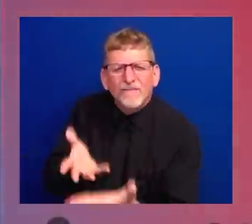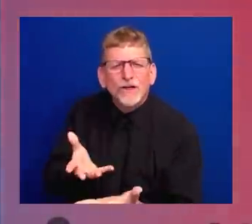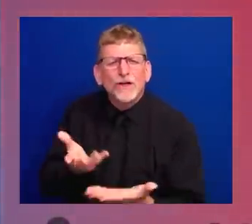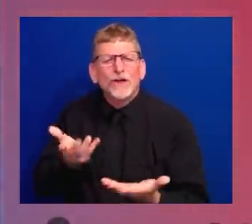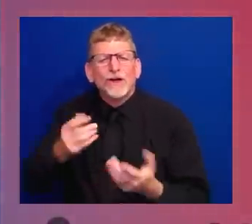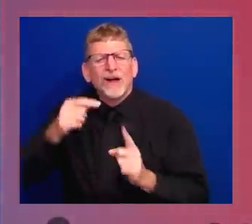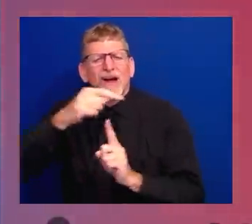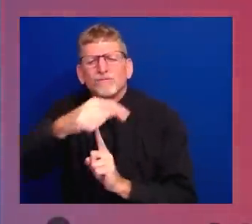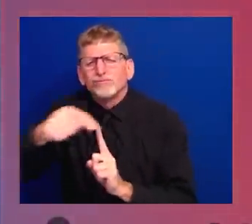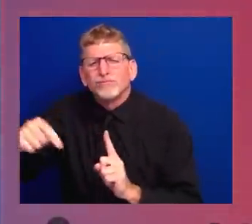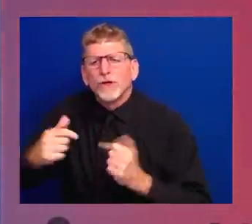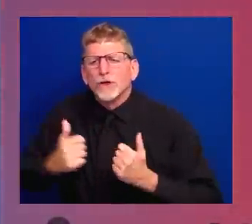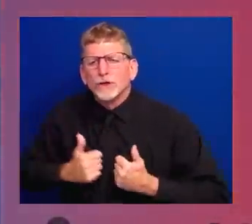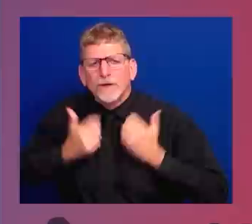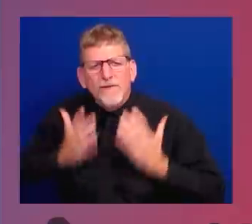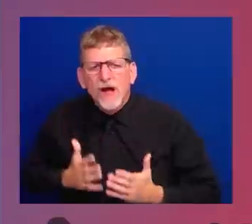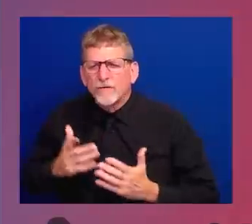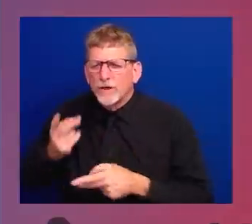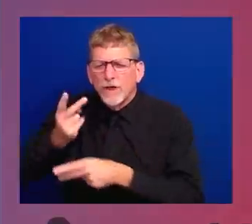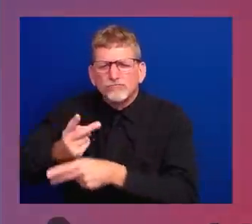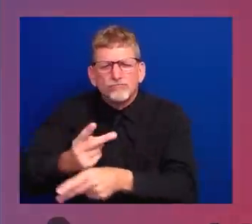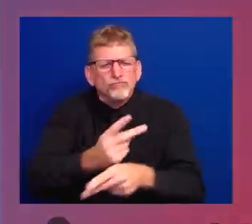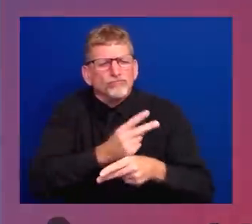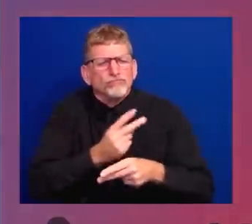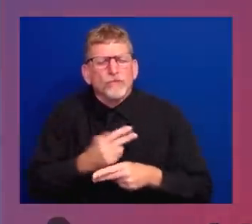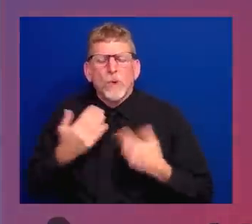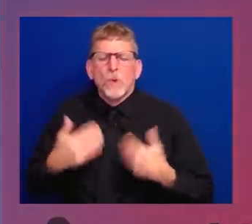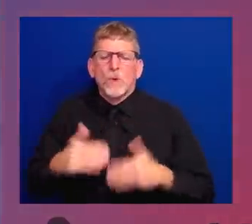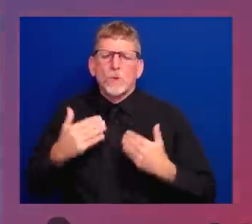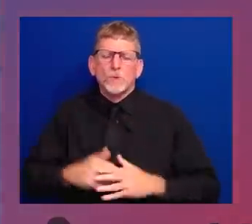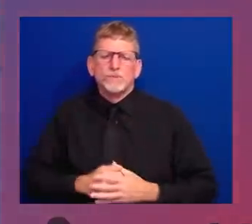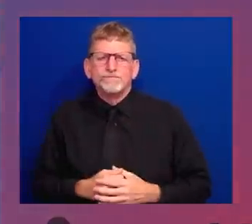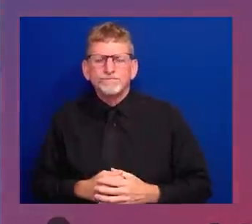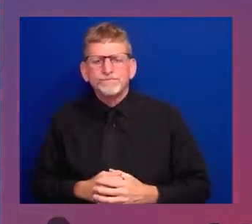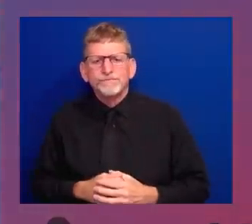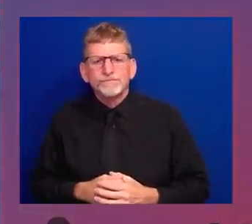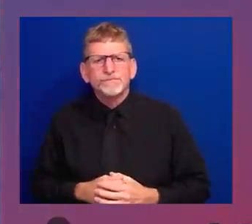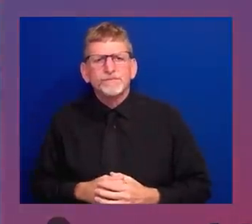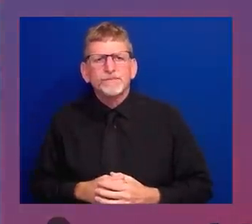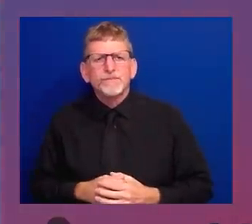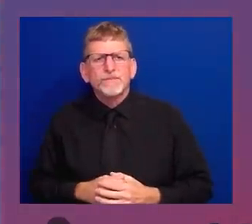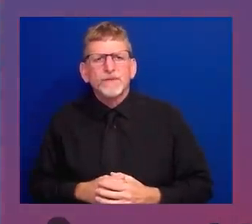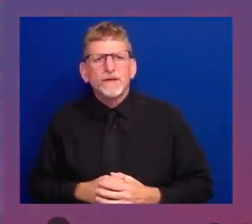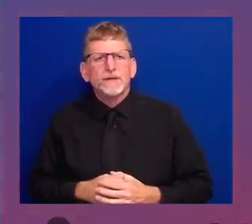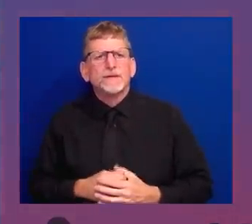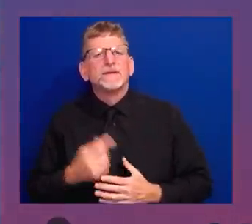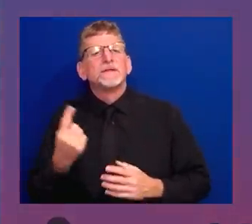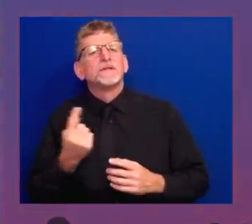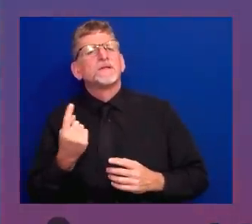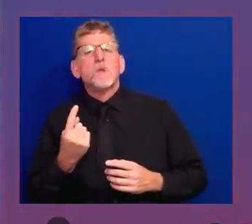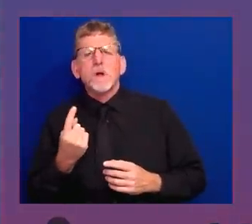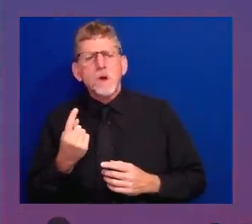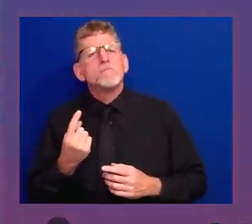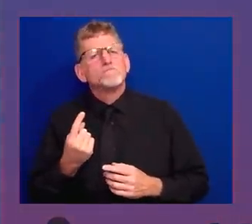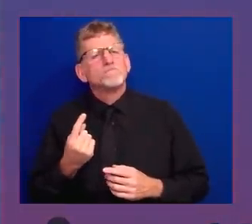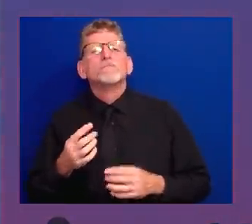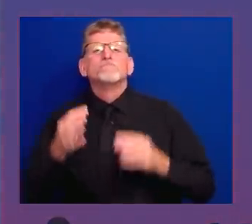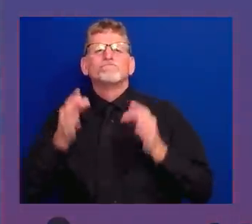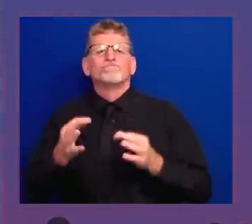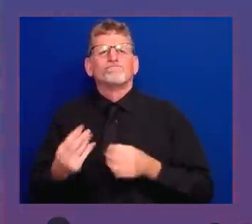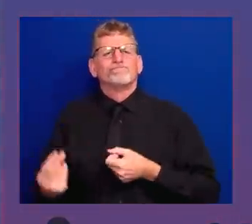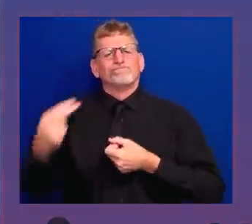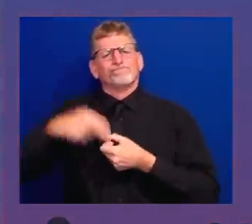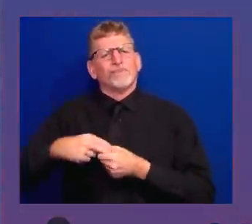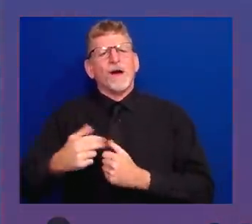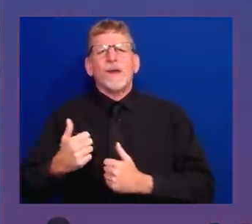in the military, we make them a simple promise. If you take care of us, we'll take